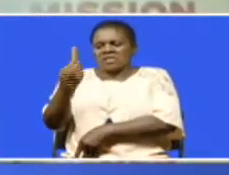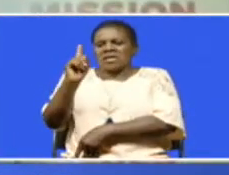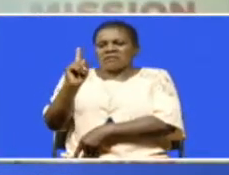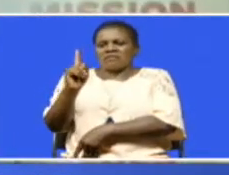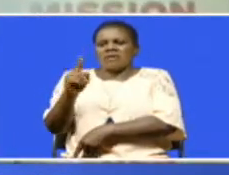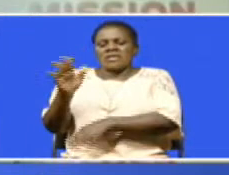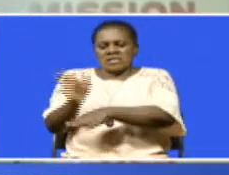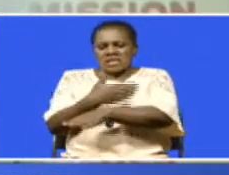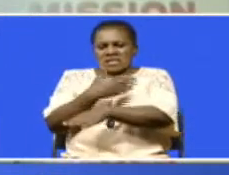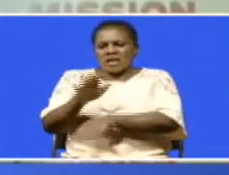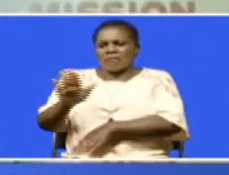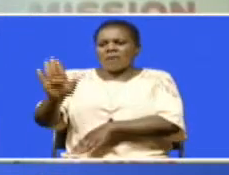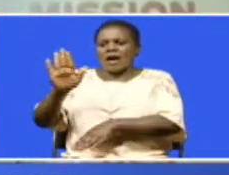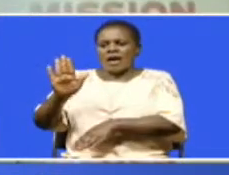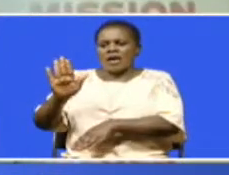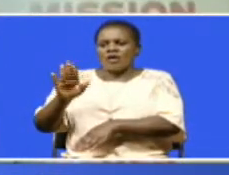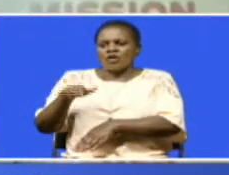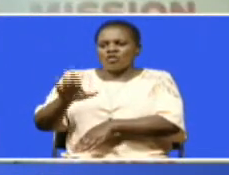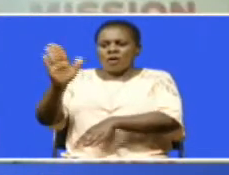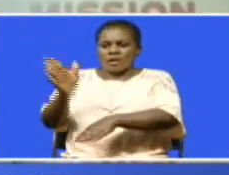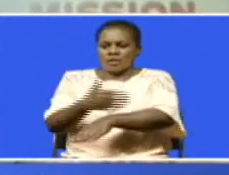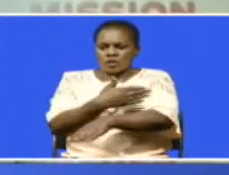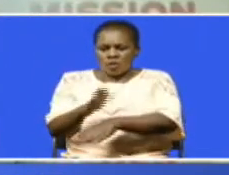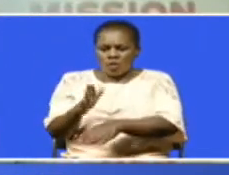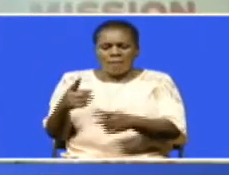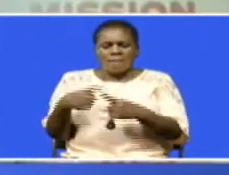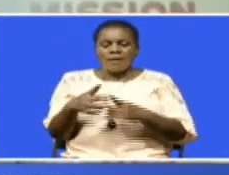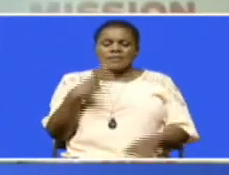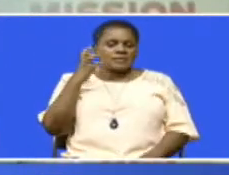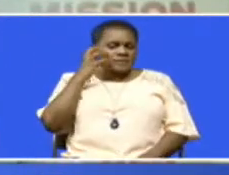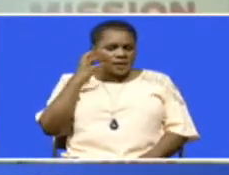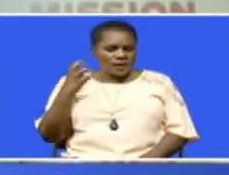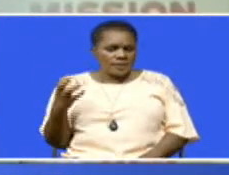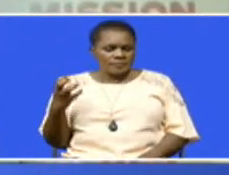be singing your song, you know. And unfortunately